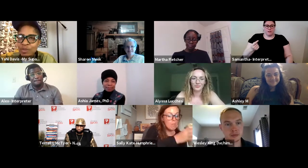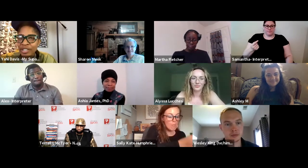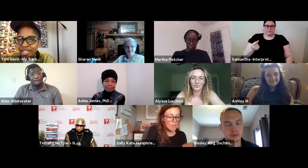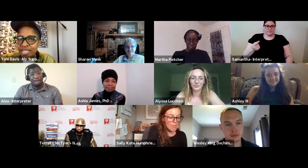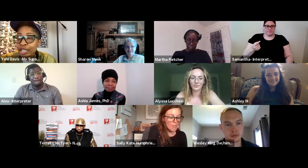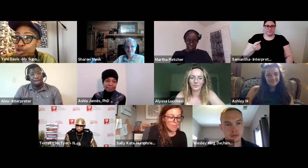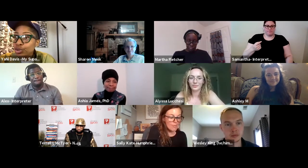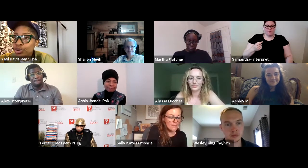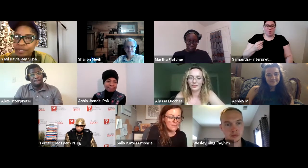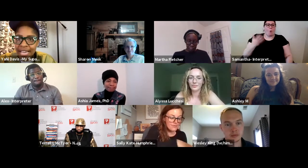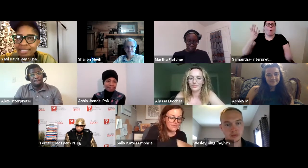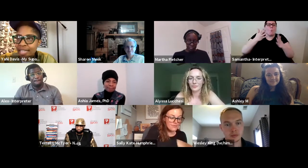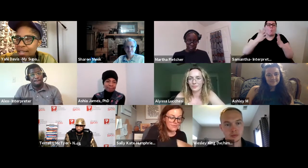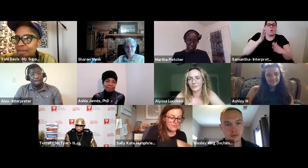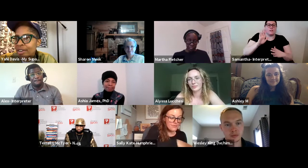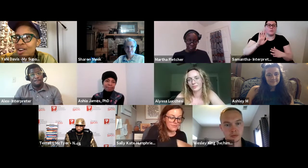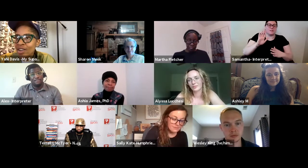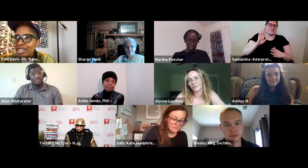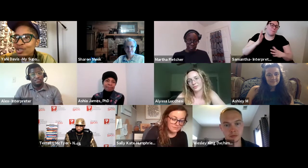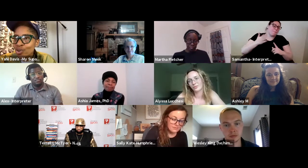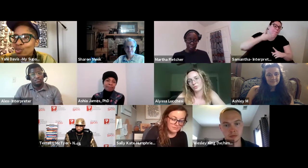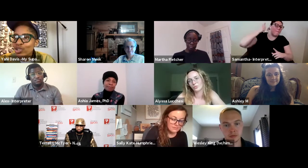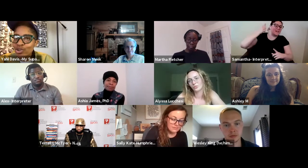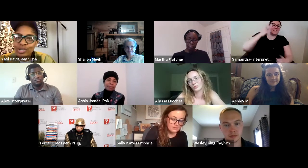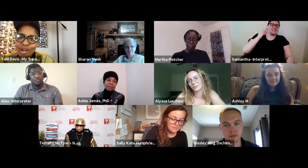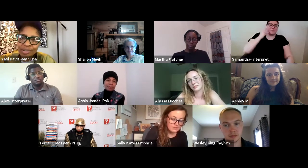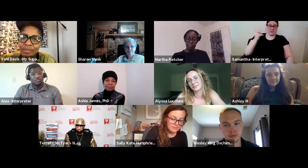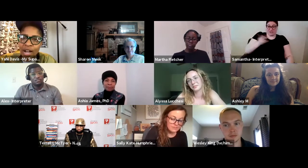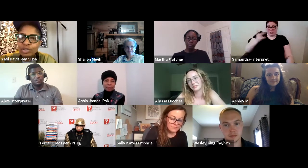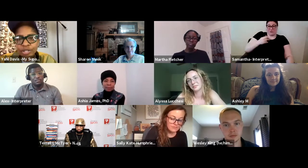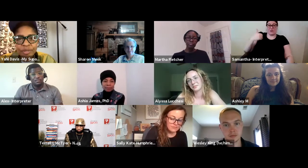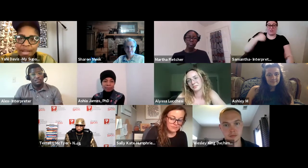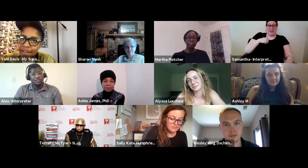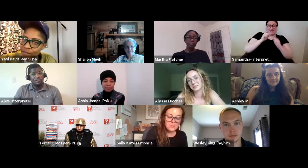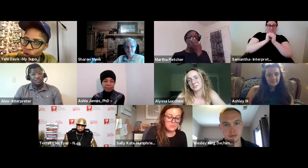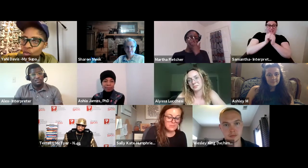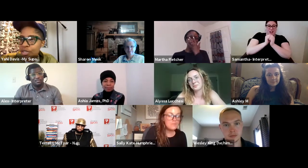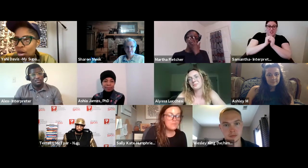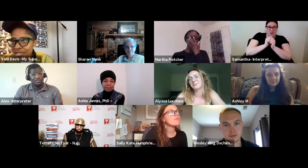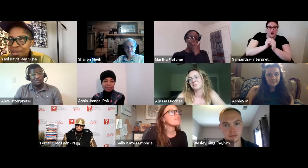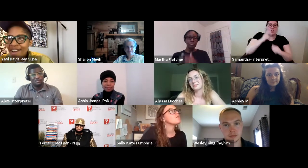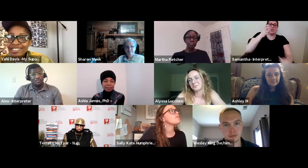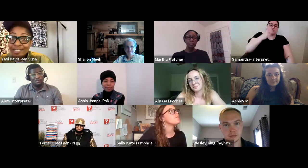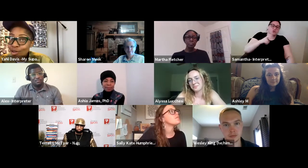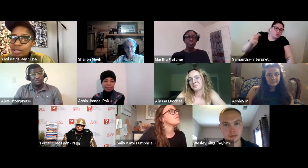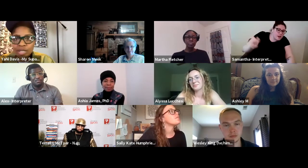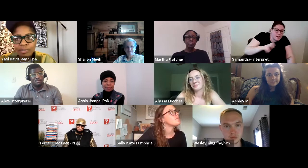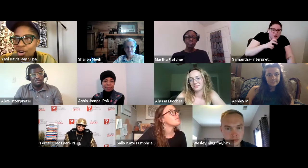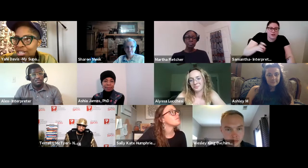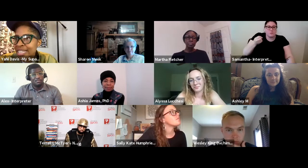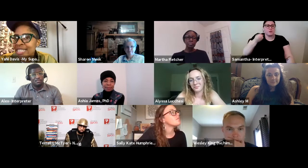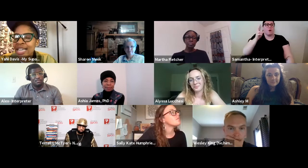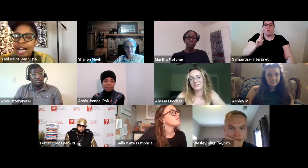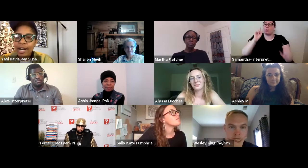highlighted experience that you two have had together, right? So we talked about trips back and forth, we talked about going to